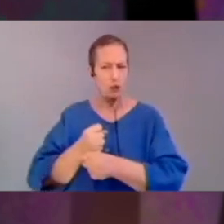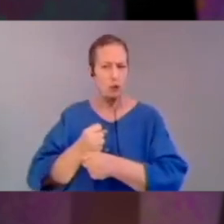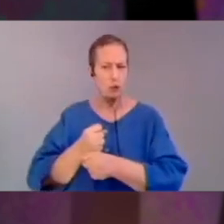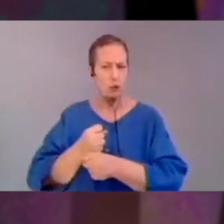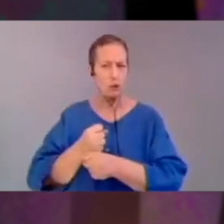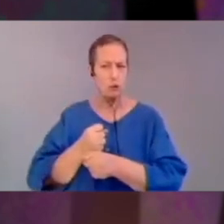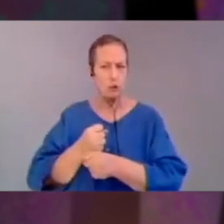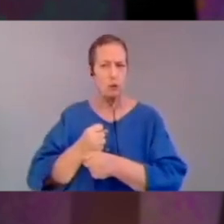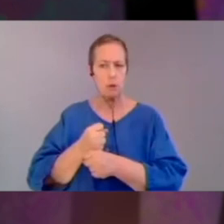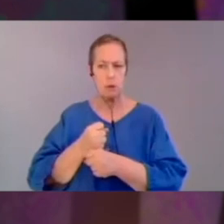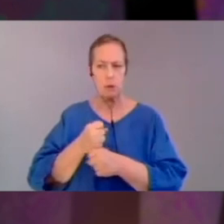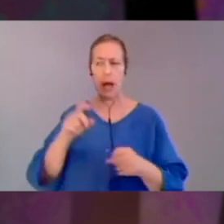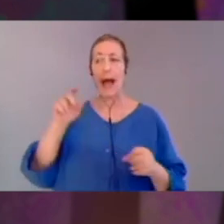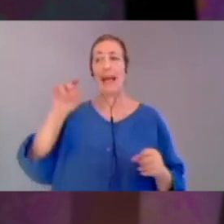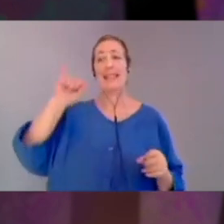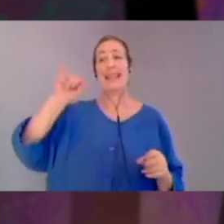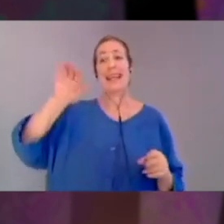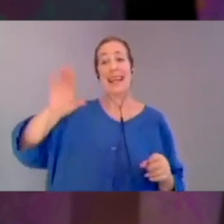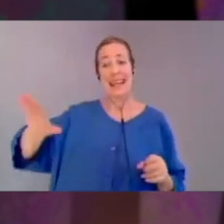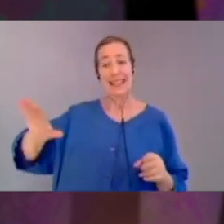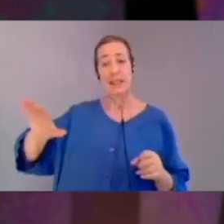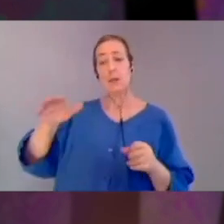his wife's mother's work.